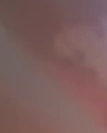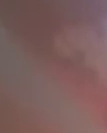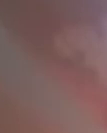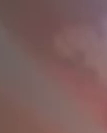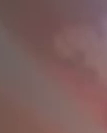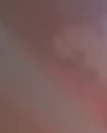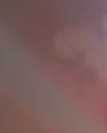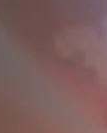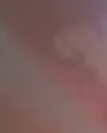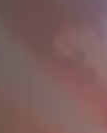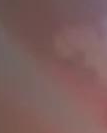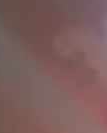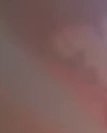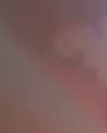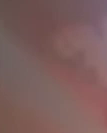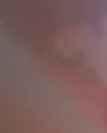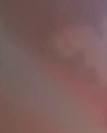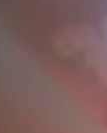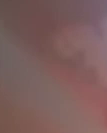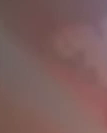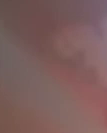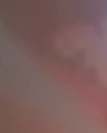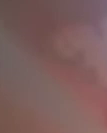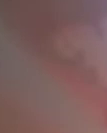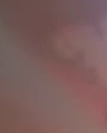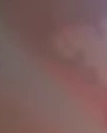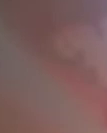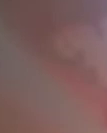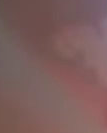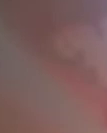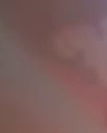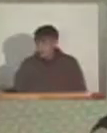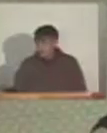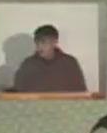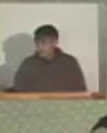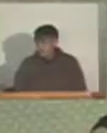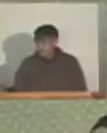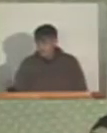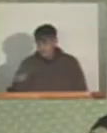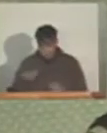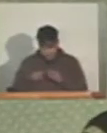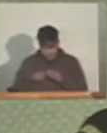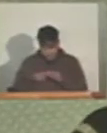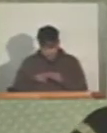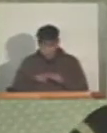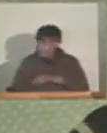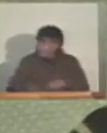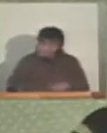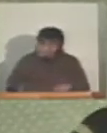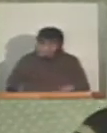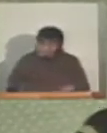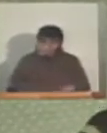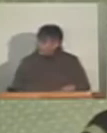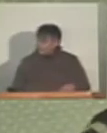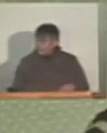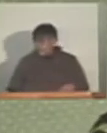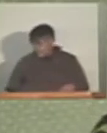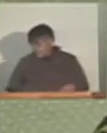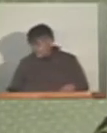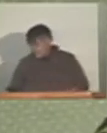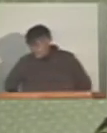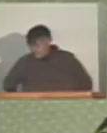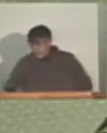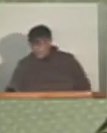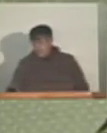well with the parliamentary opposition, as TVJ's Janella Presus now reports. Just when parliament was about